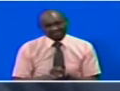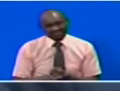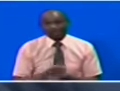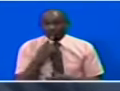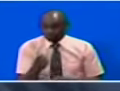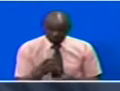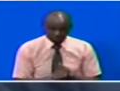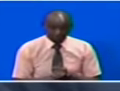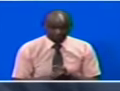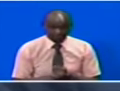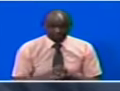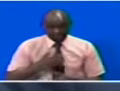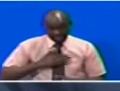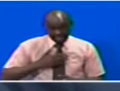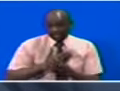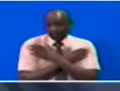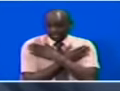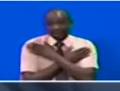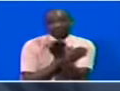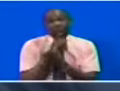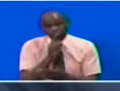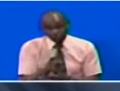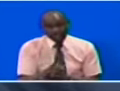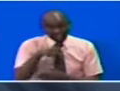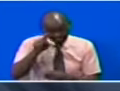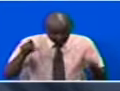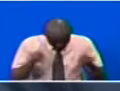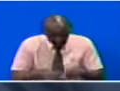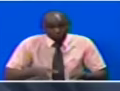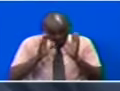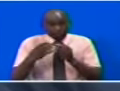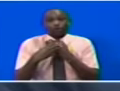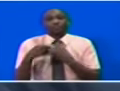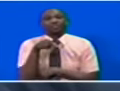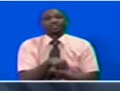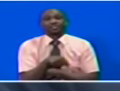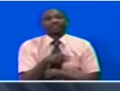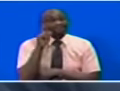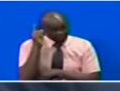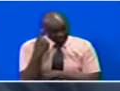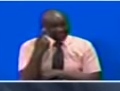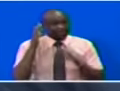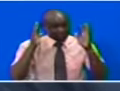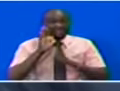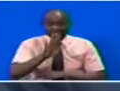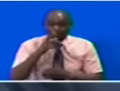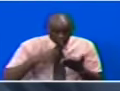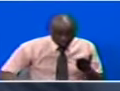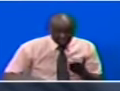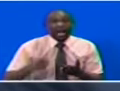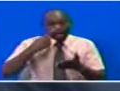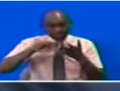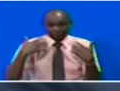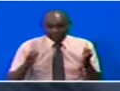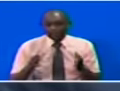And so my colleagues, I'm sure, will be doing a similar thing. Now, the first major step is I've been given the go-ahead